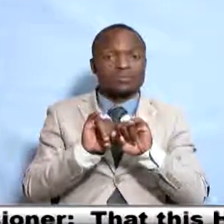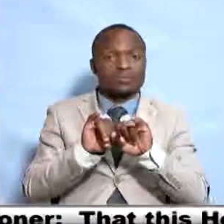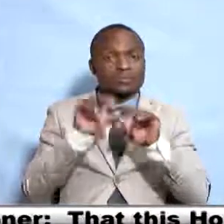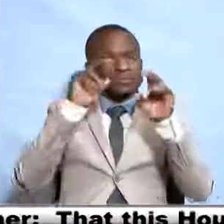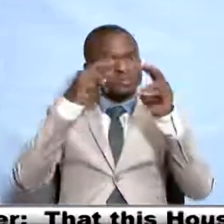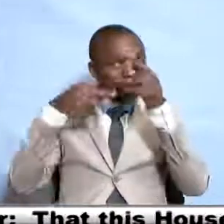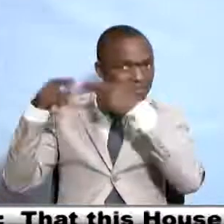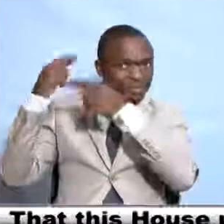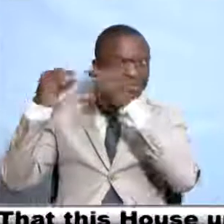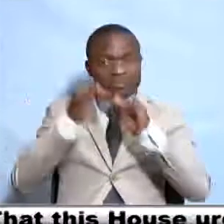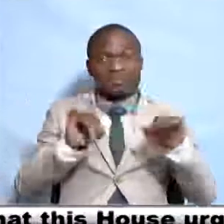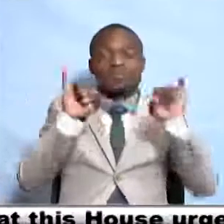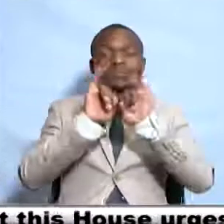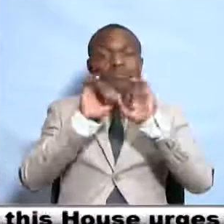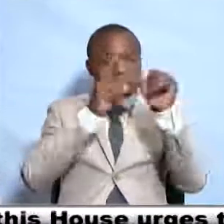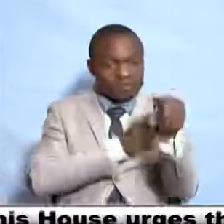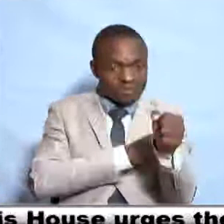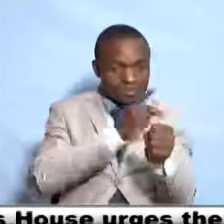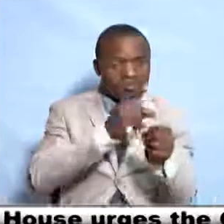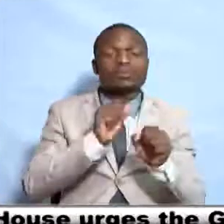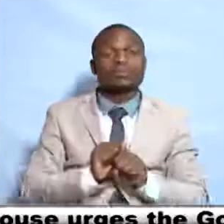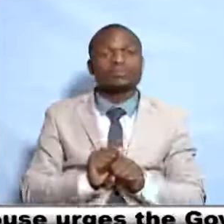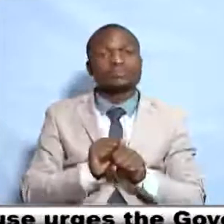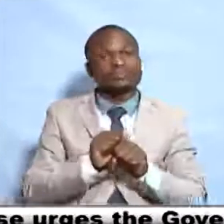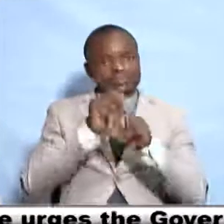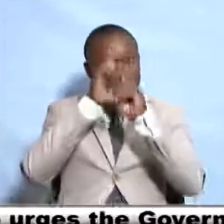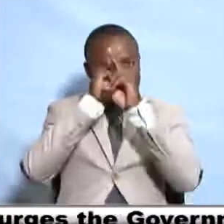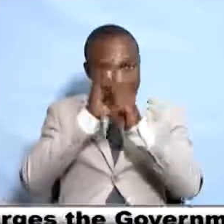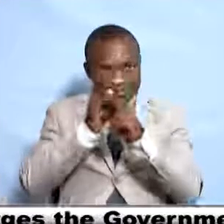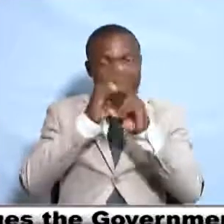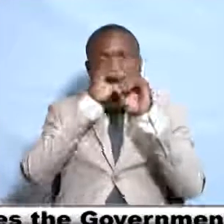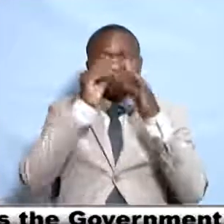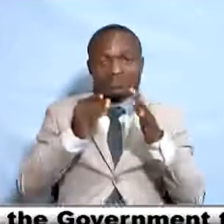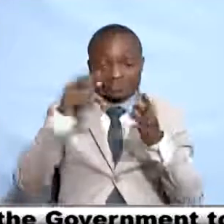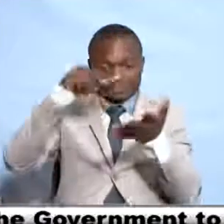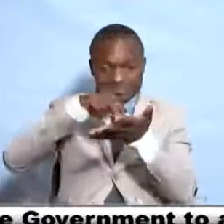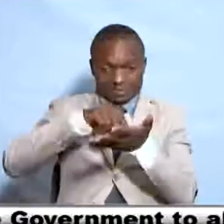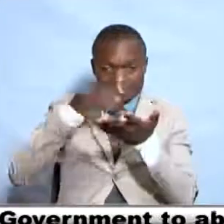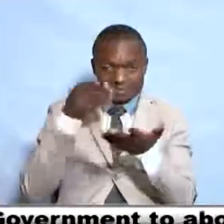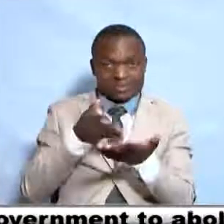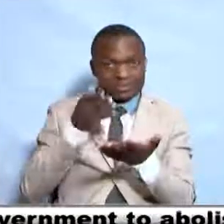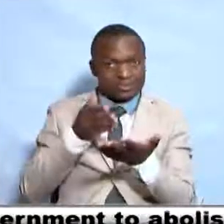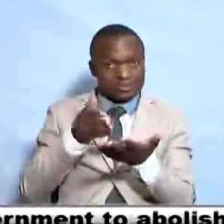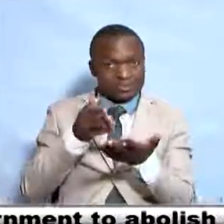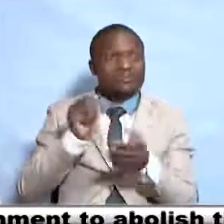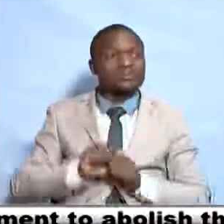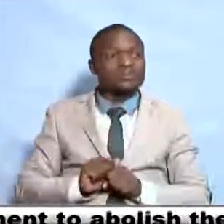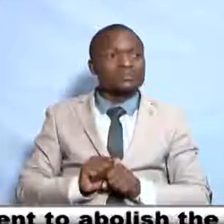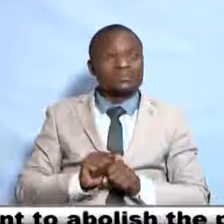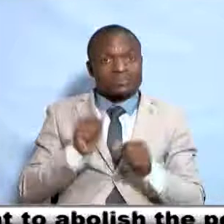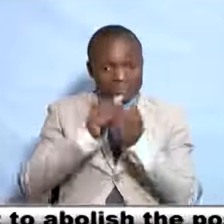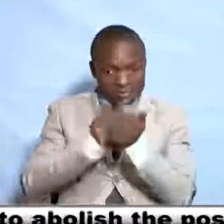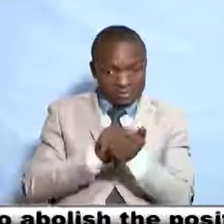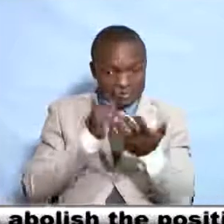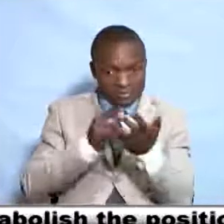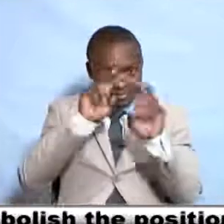on the importance of decentralization. So, Mr. Speaker, as I stand here reflecting on the motion that has